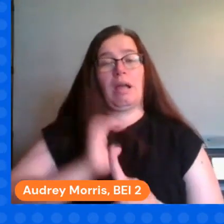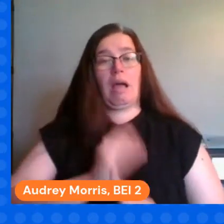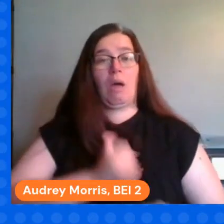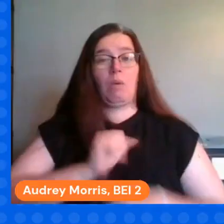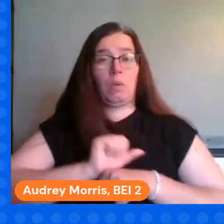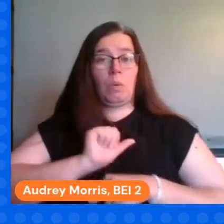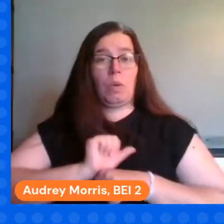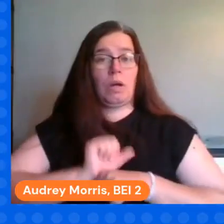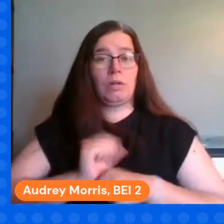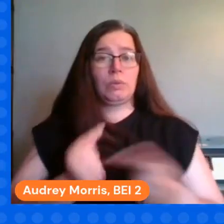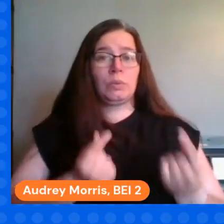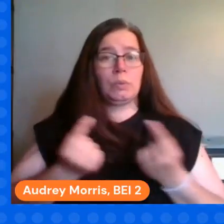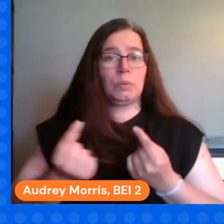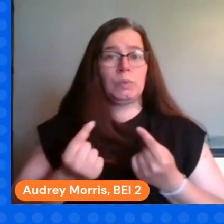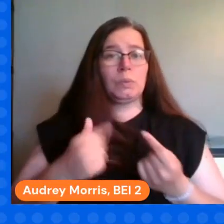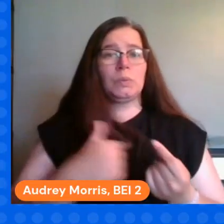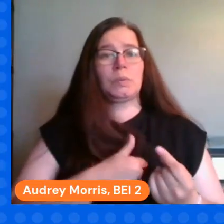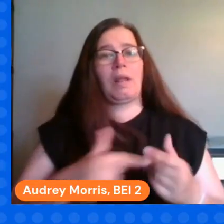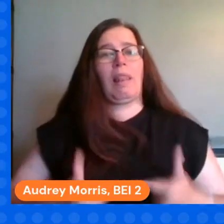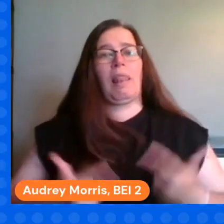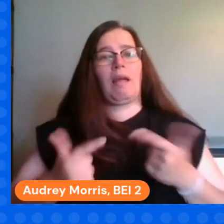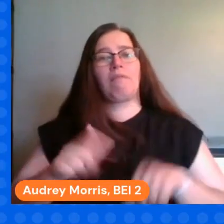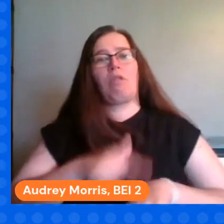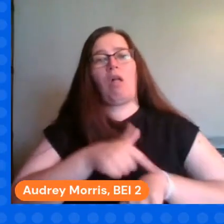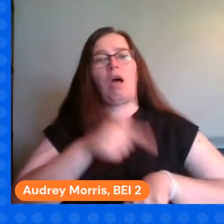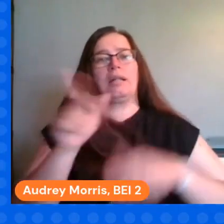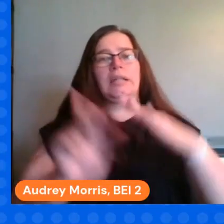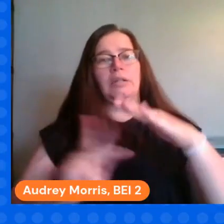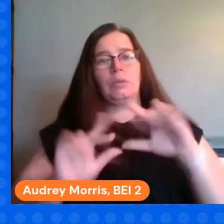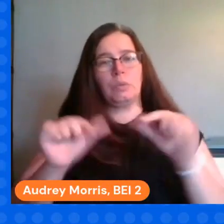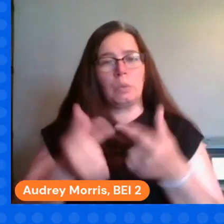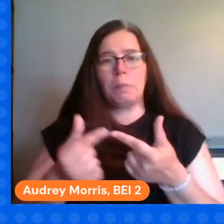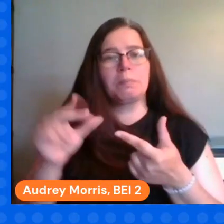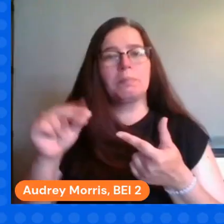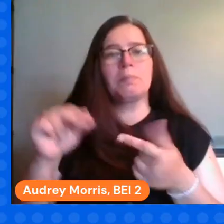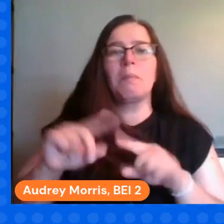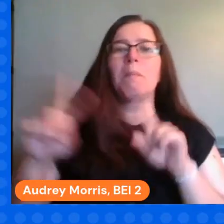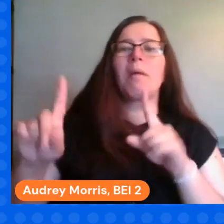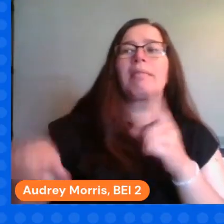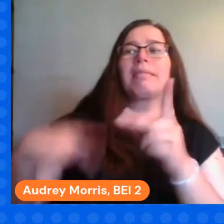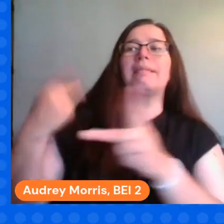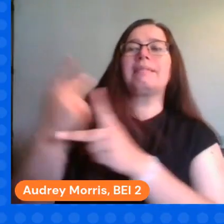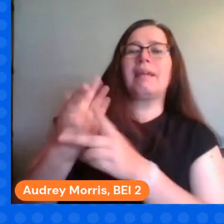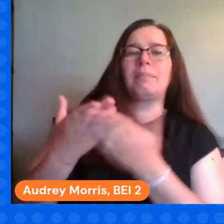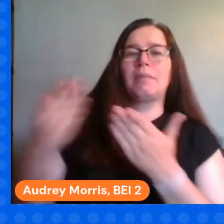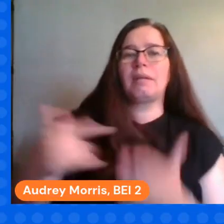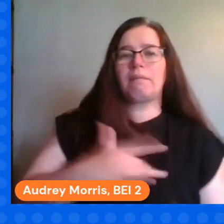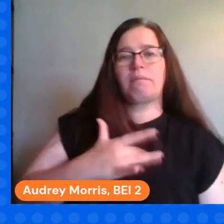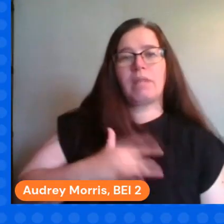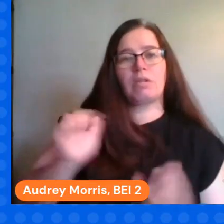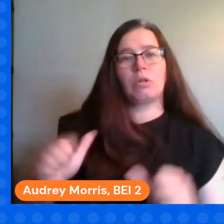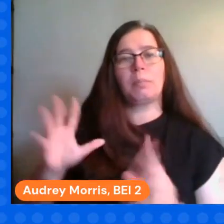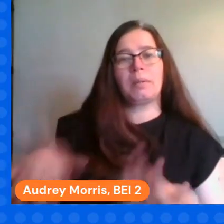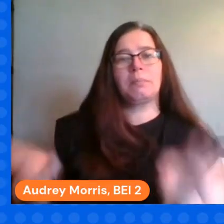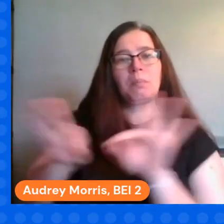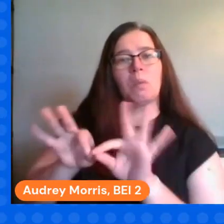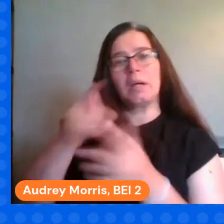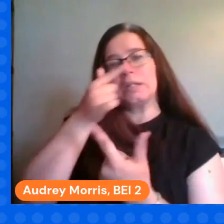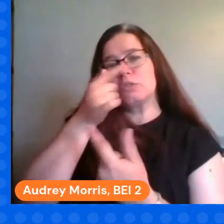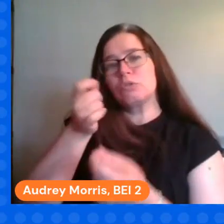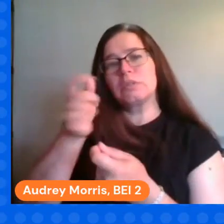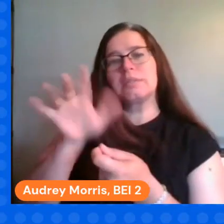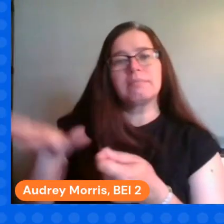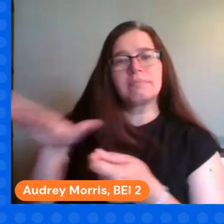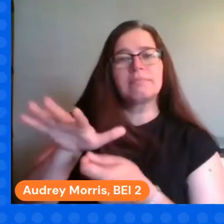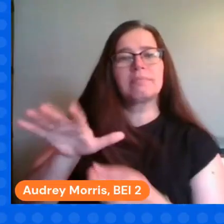Lifelong Kindergarten Group, but it's mostly what kind of thing we feel it could be important and interesting around the OctoStudio community.